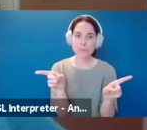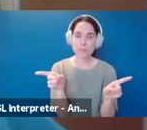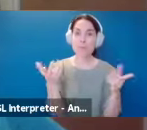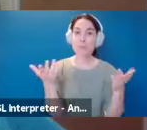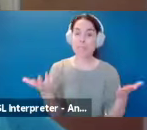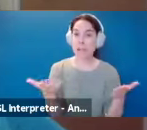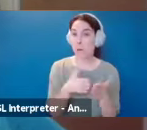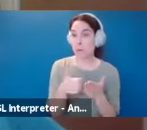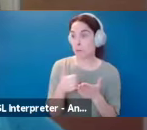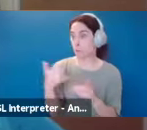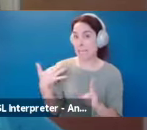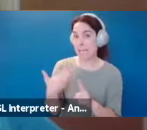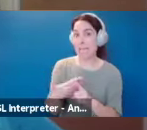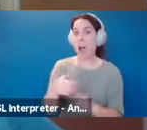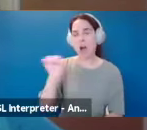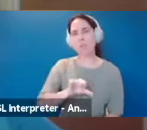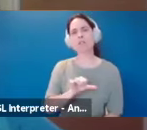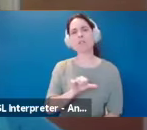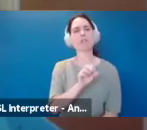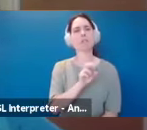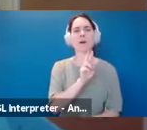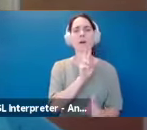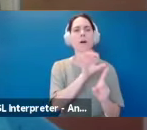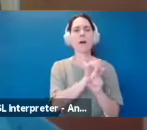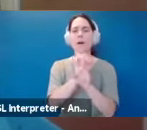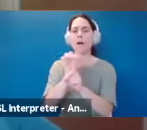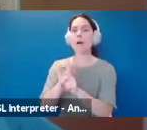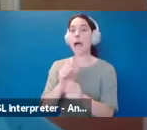about your whiteness and many of them most probably right.